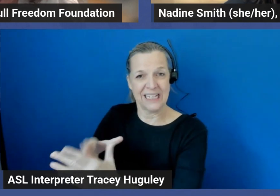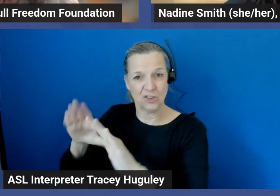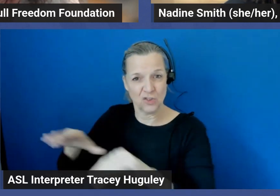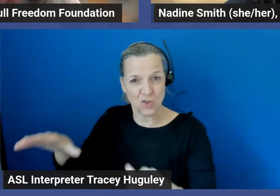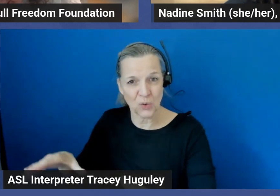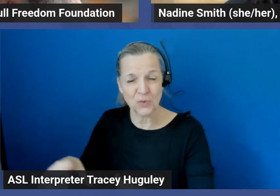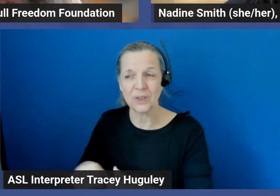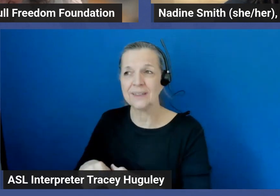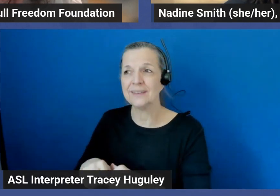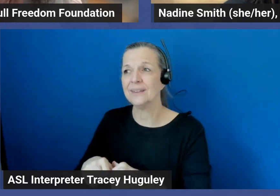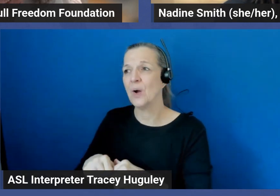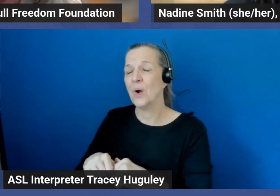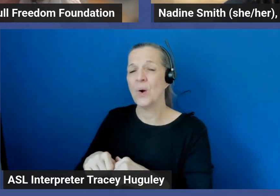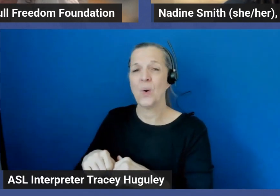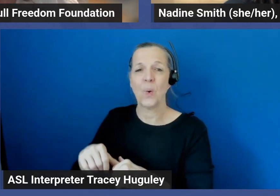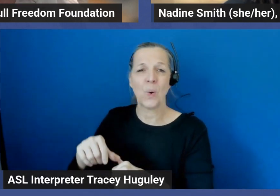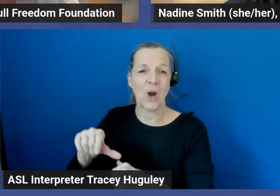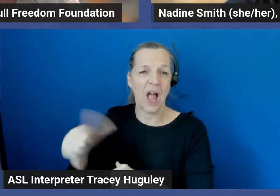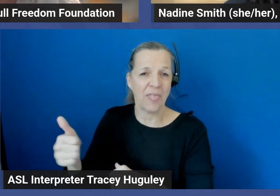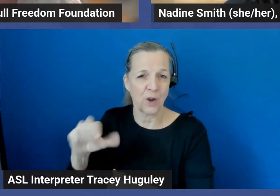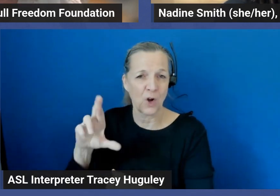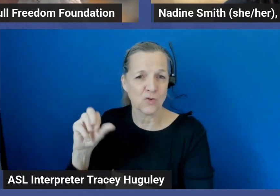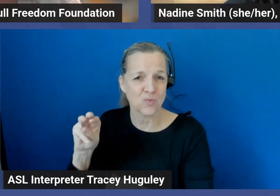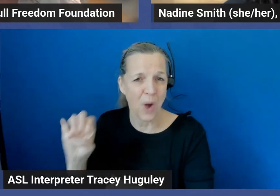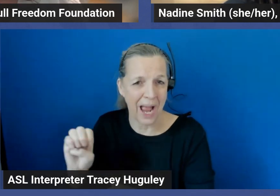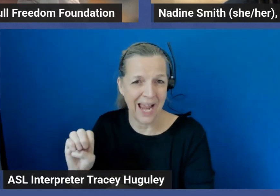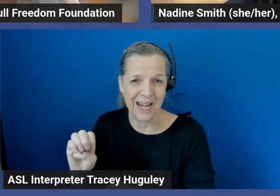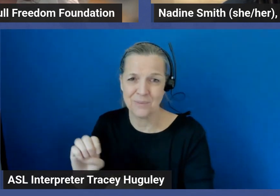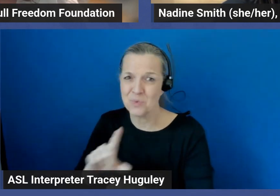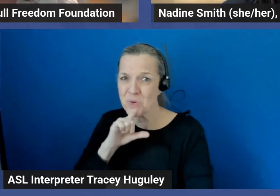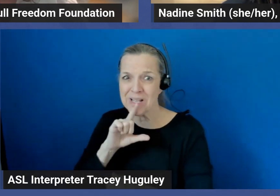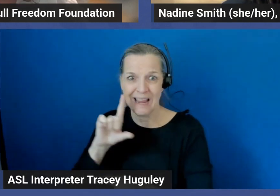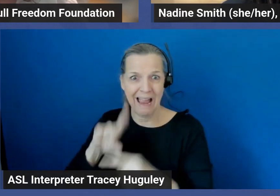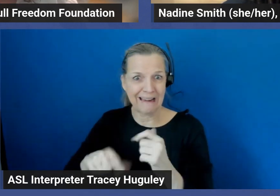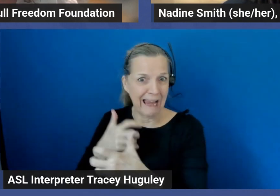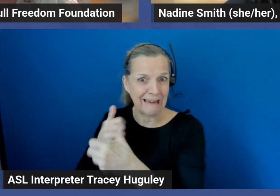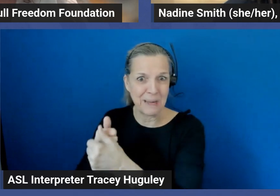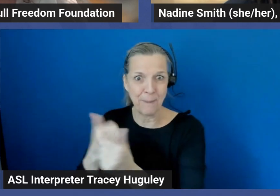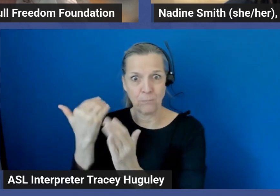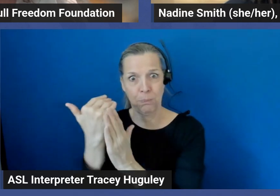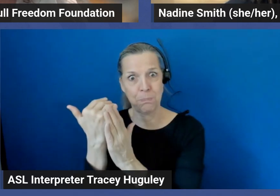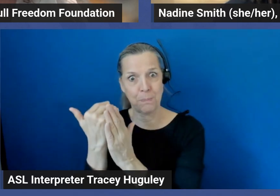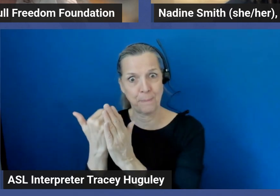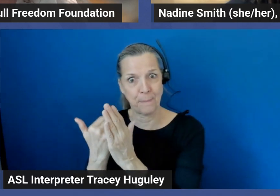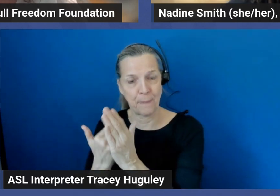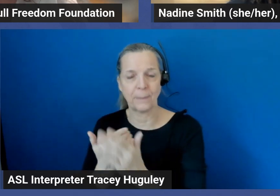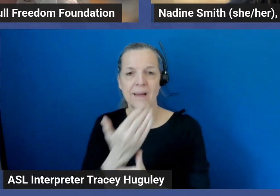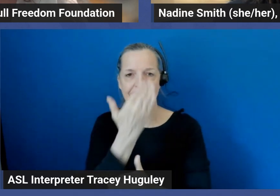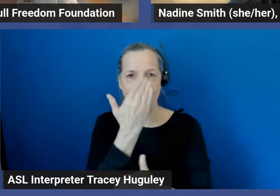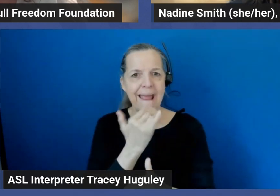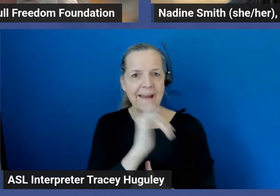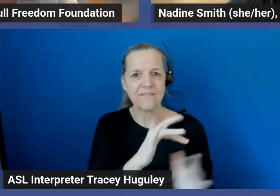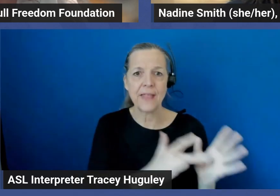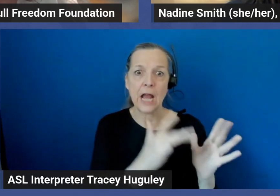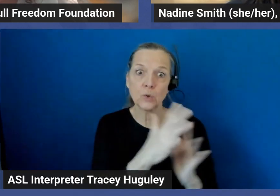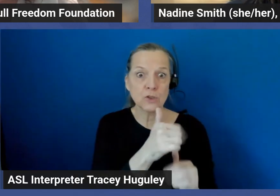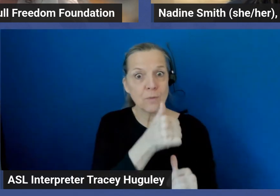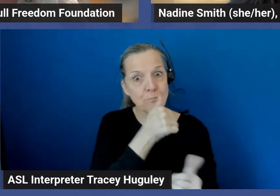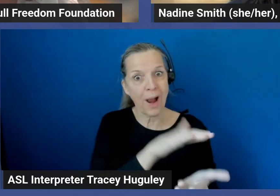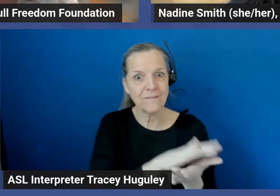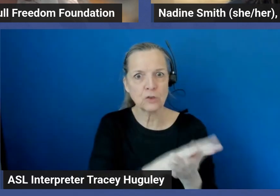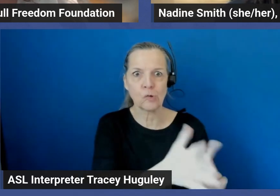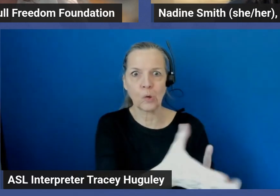not a week that goes by. And it is always the, head of this, this Christian private school,